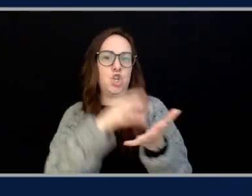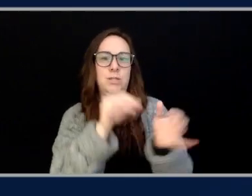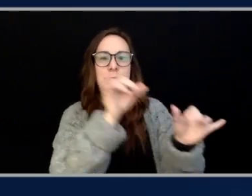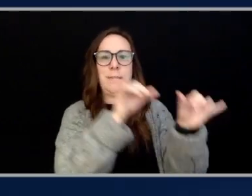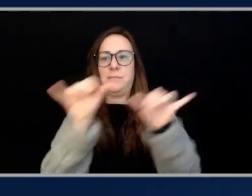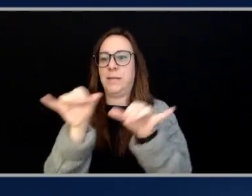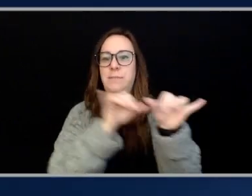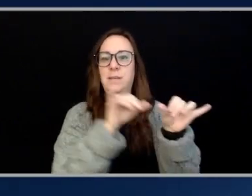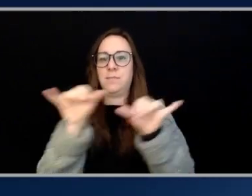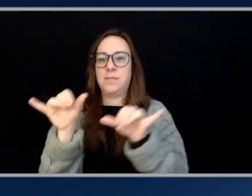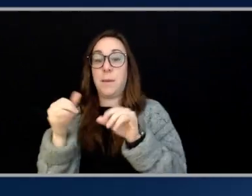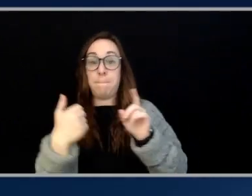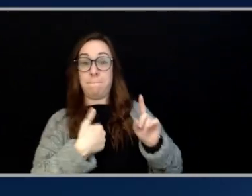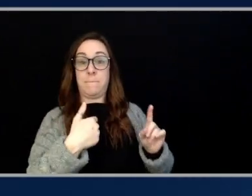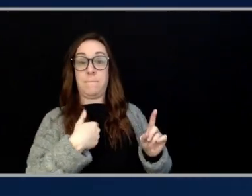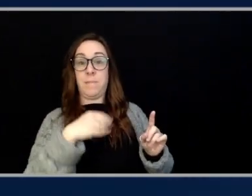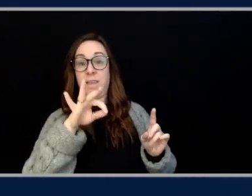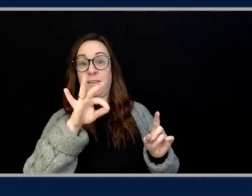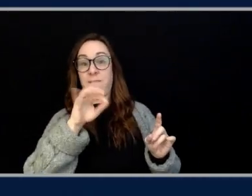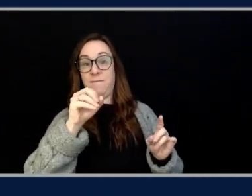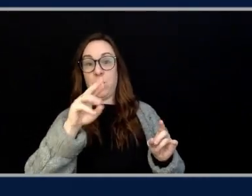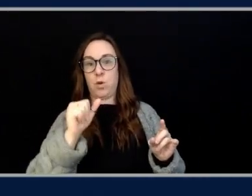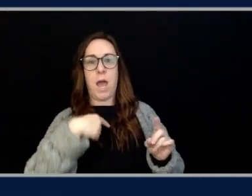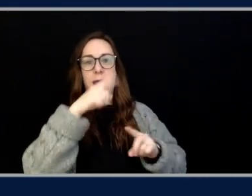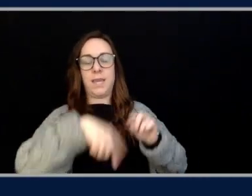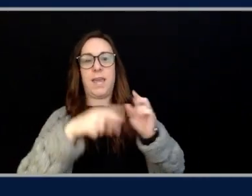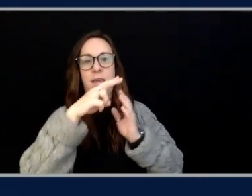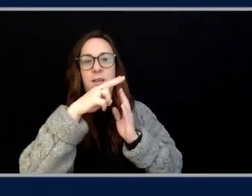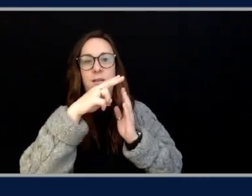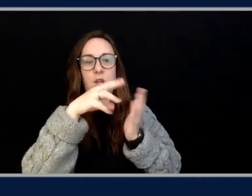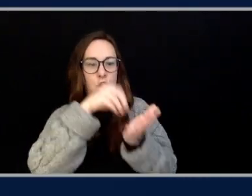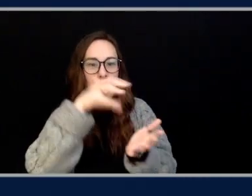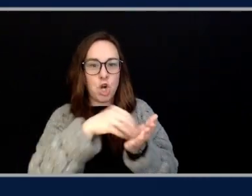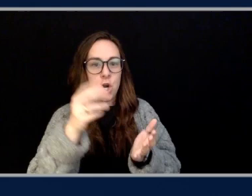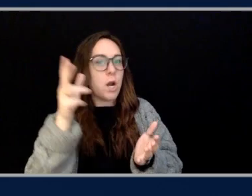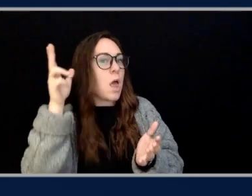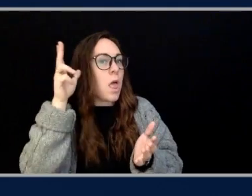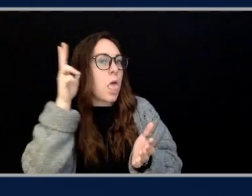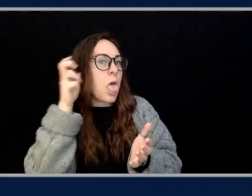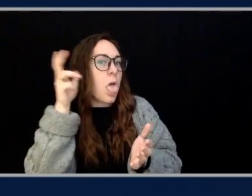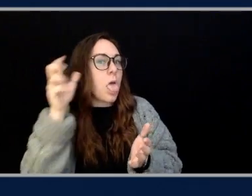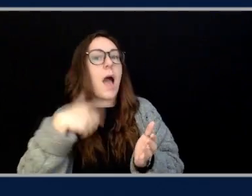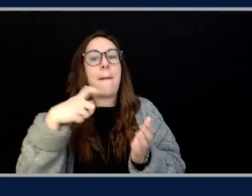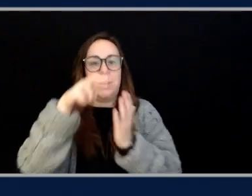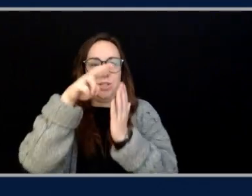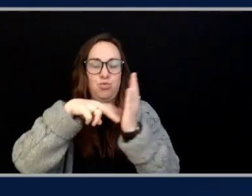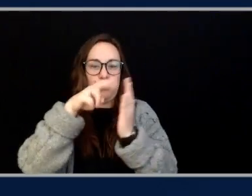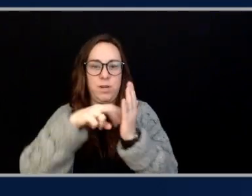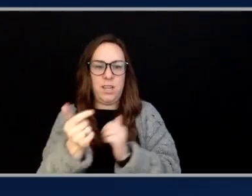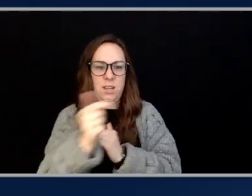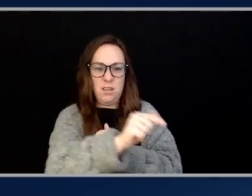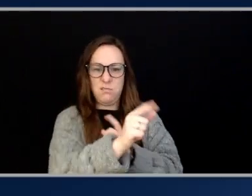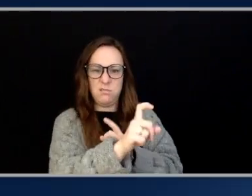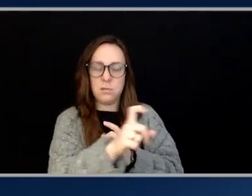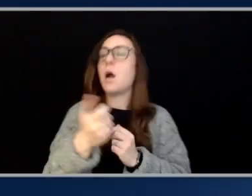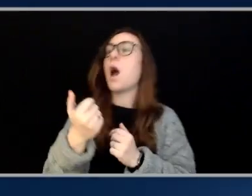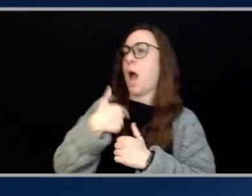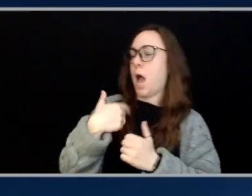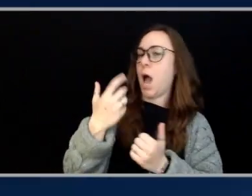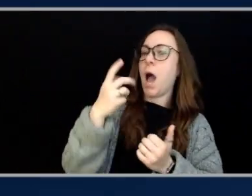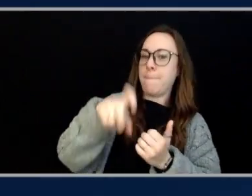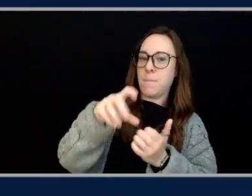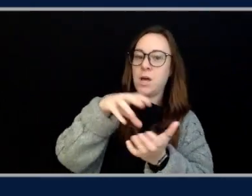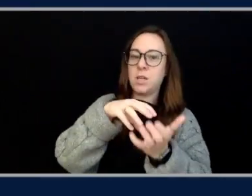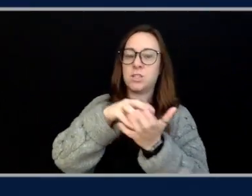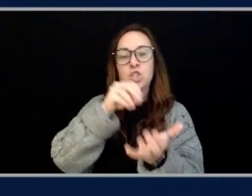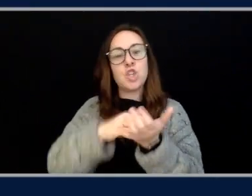learn auditorily. I have to read things for it to really sink into my brain. See, what's your way? I am a hands-on. You're hands-on? I'm a hands-on, workshop-y